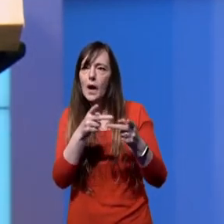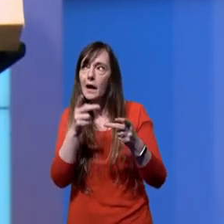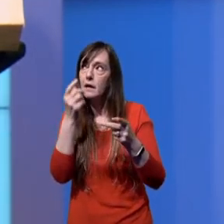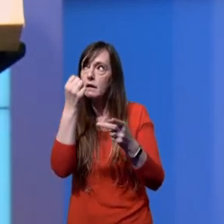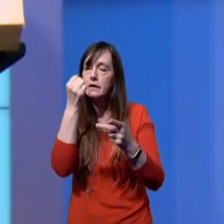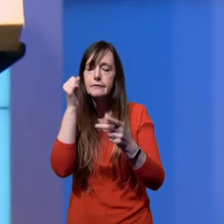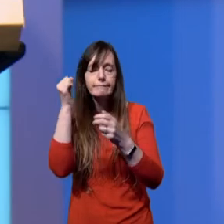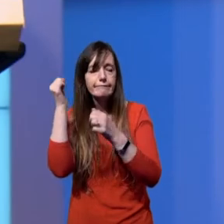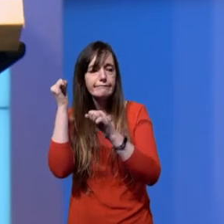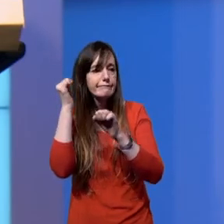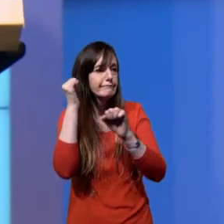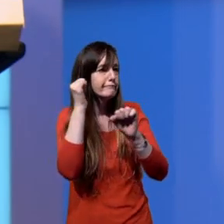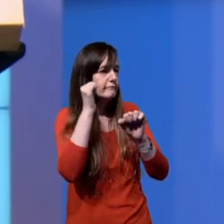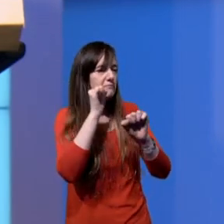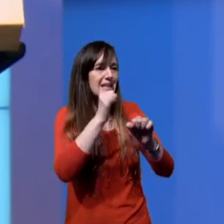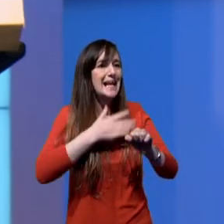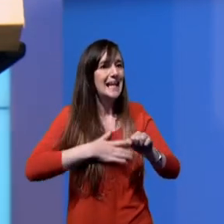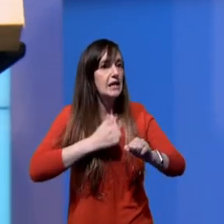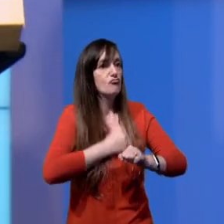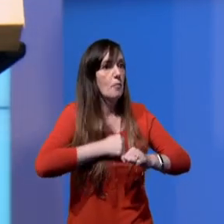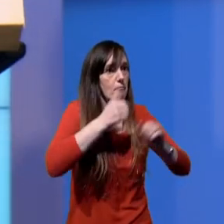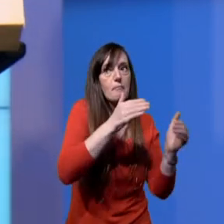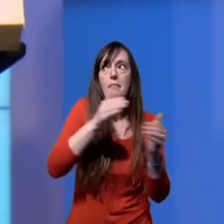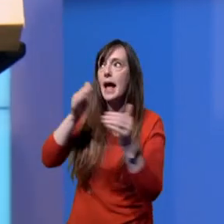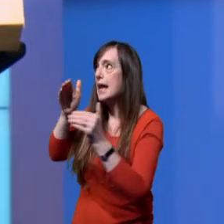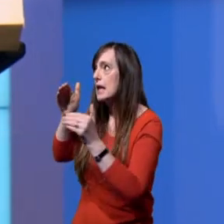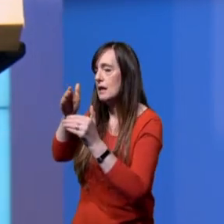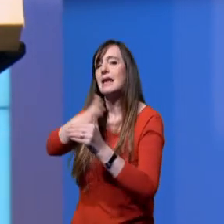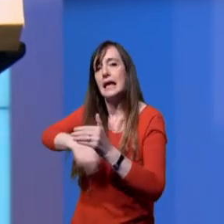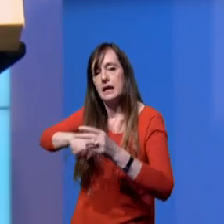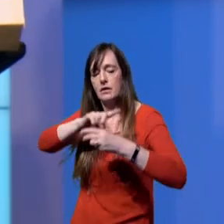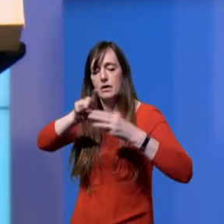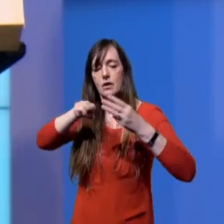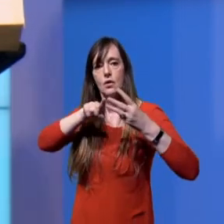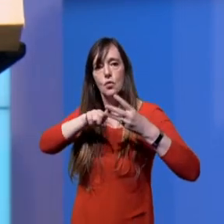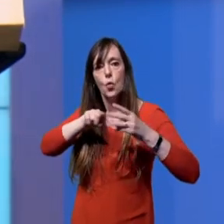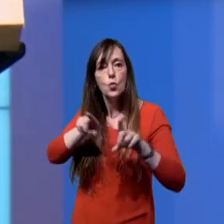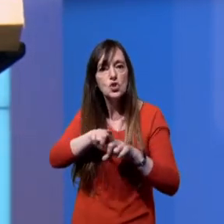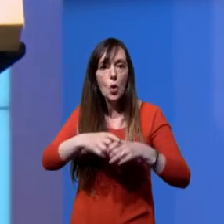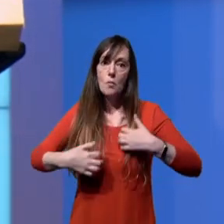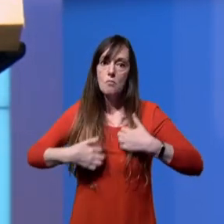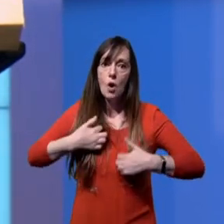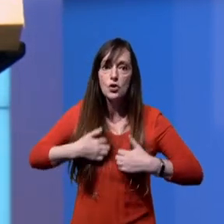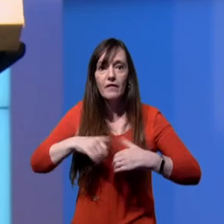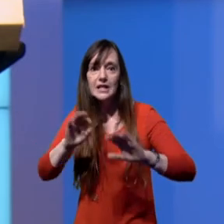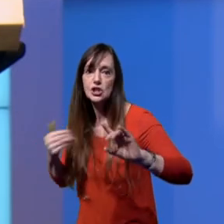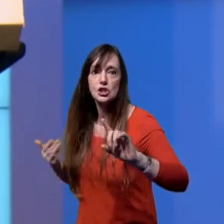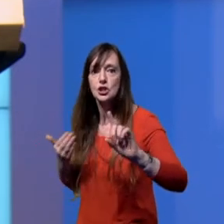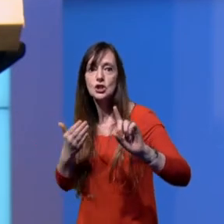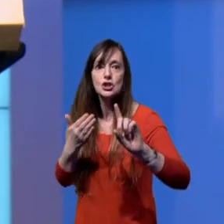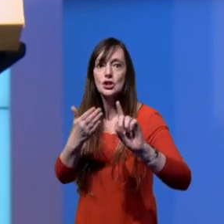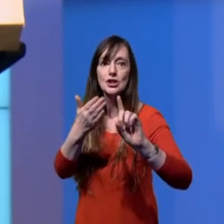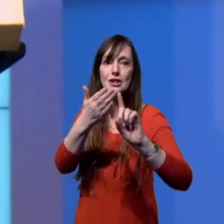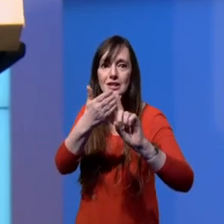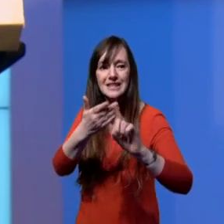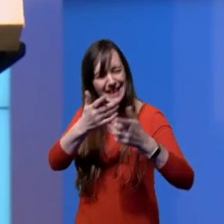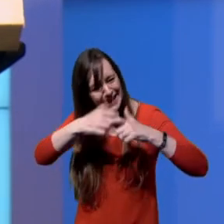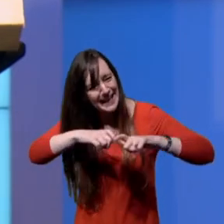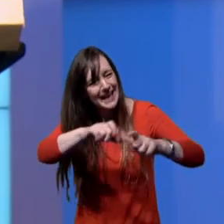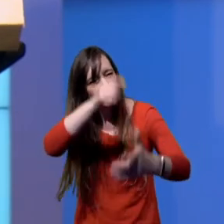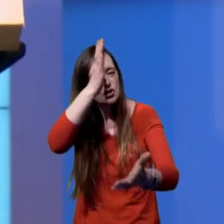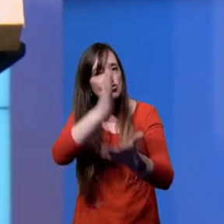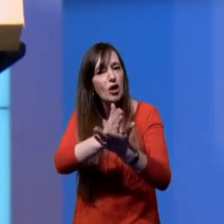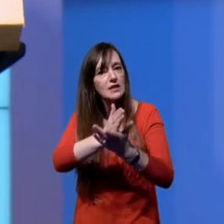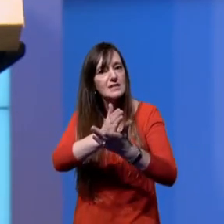need to repent of. And then there's a motivation, something that is to keep them trusting, a pointer